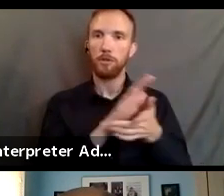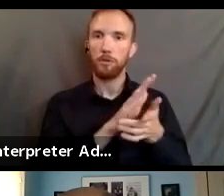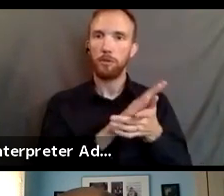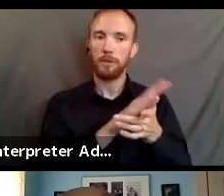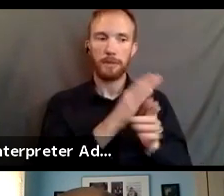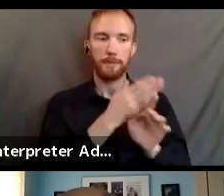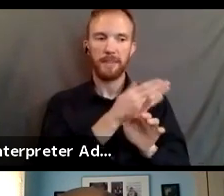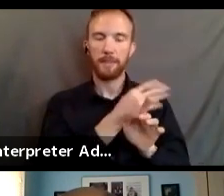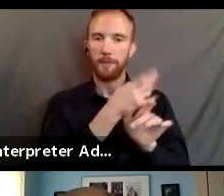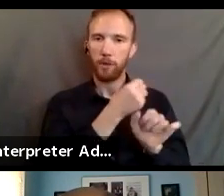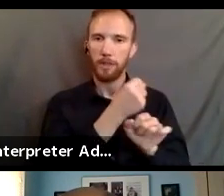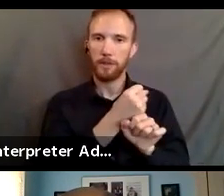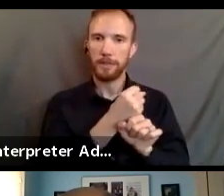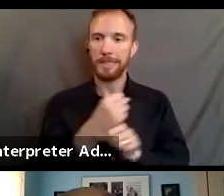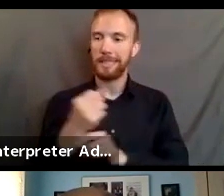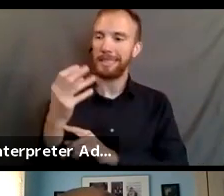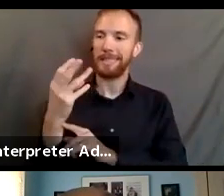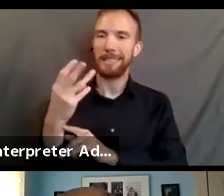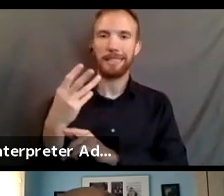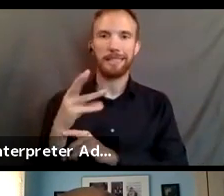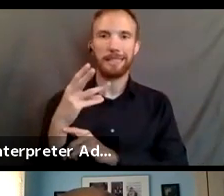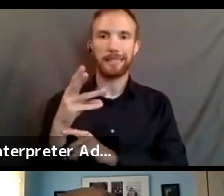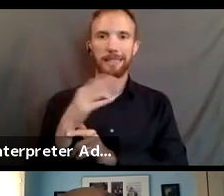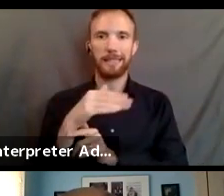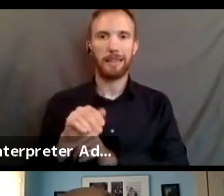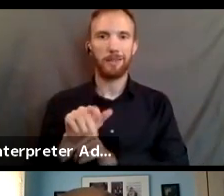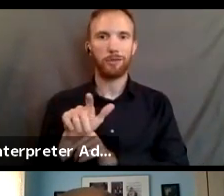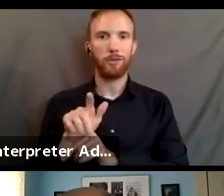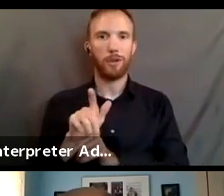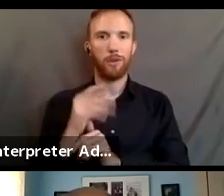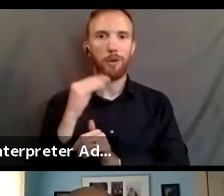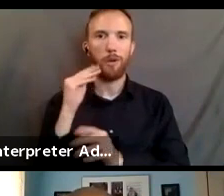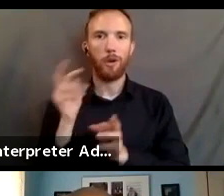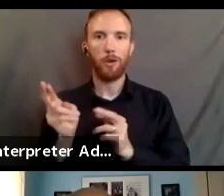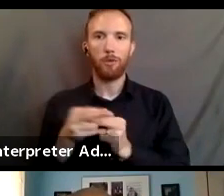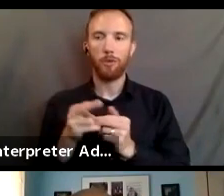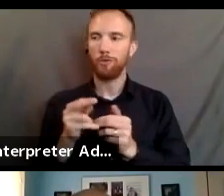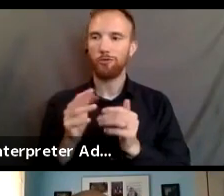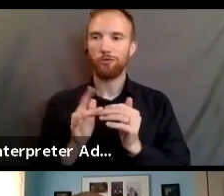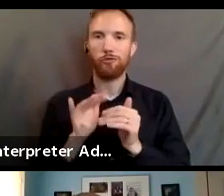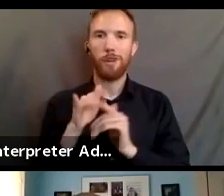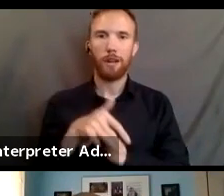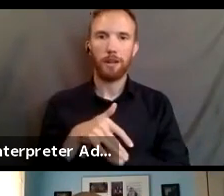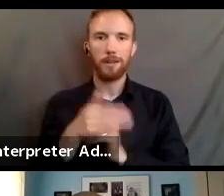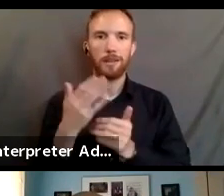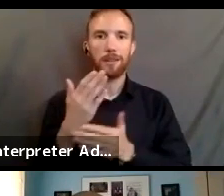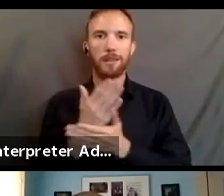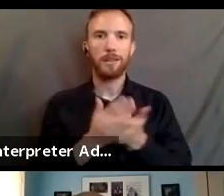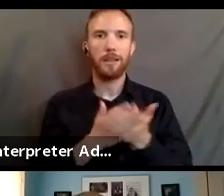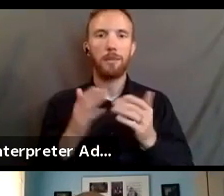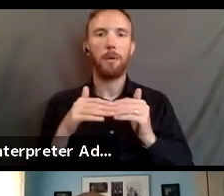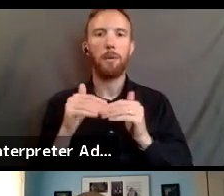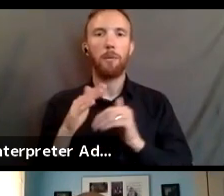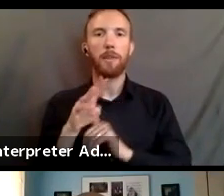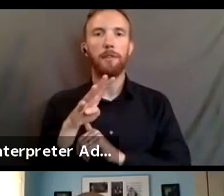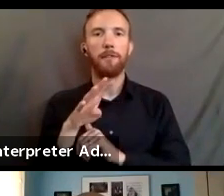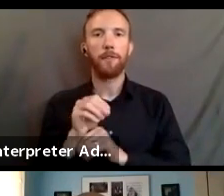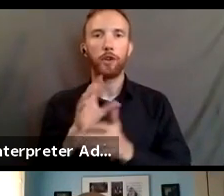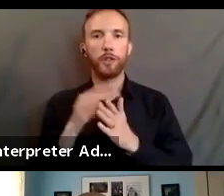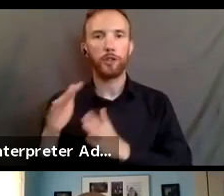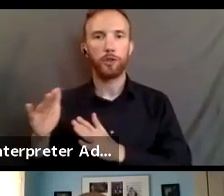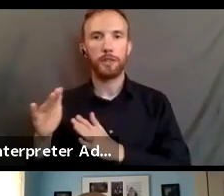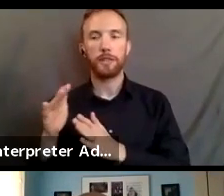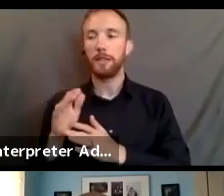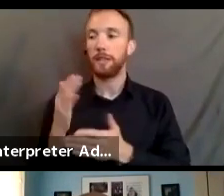16 of our 21 homerooms are overcrowded some classes with over 40 students the schools and nearby areas are